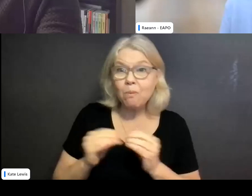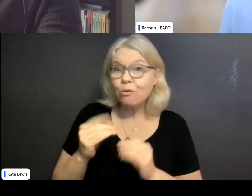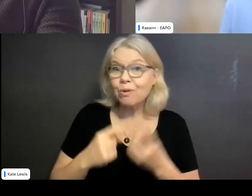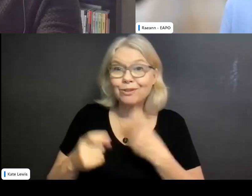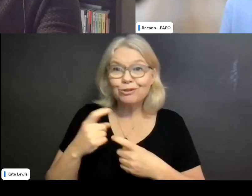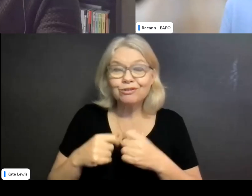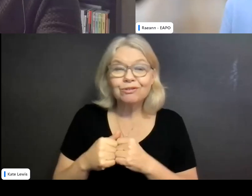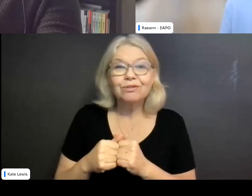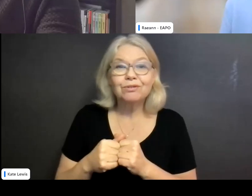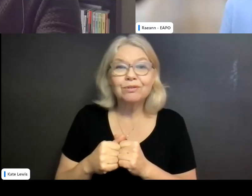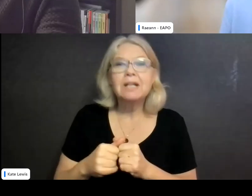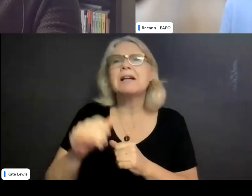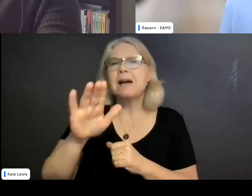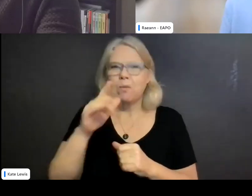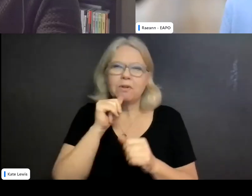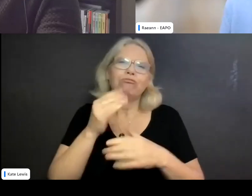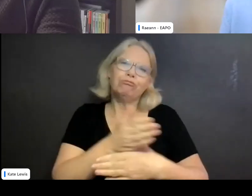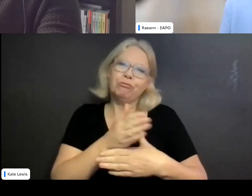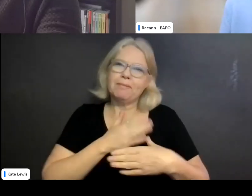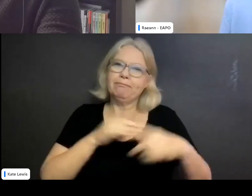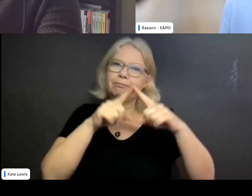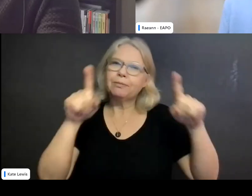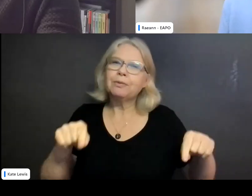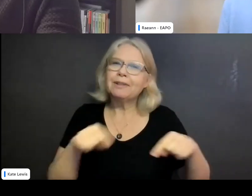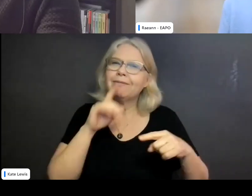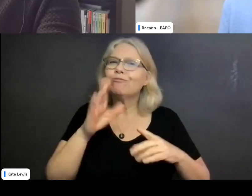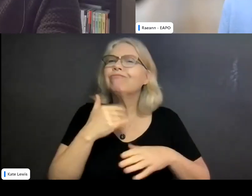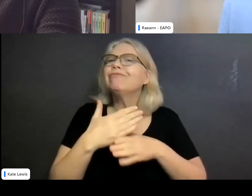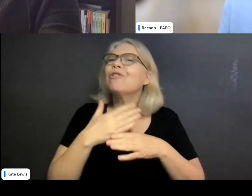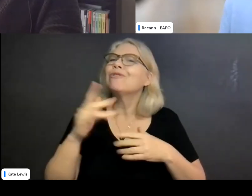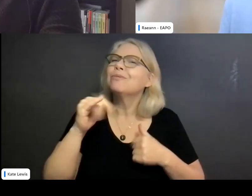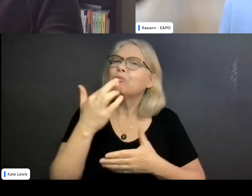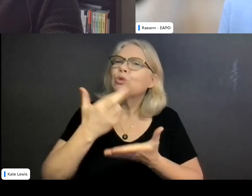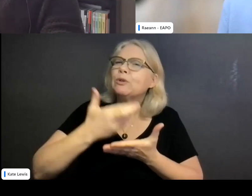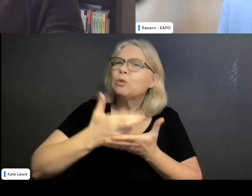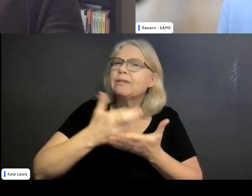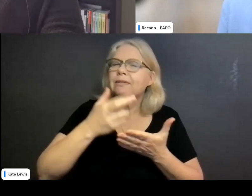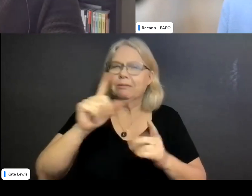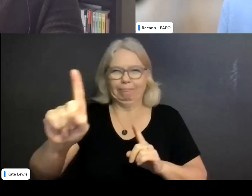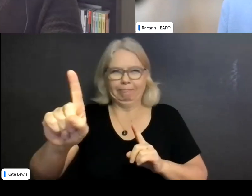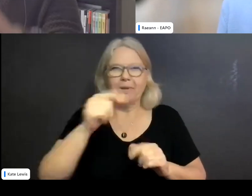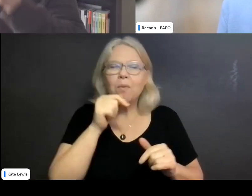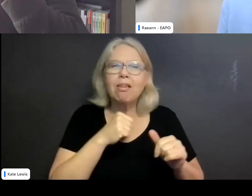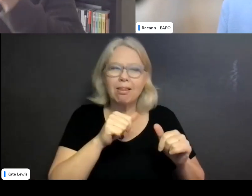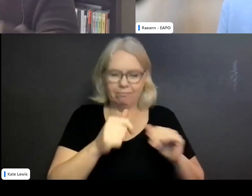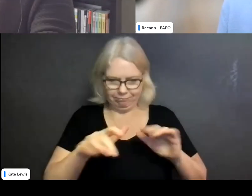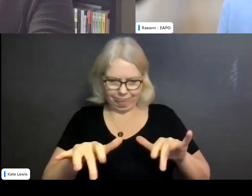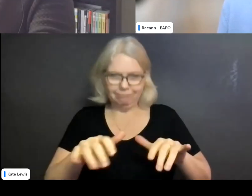follow-up resources. Oops, sorry. If I can go to.